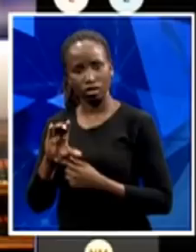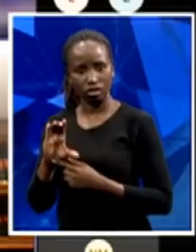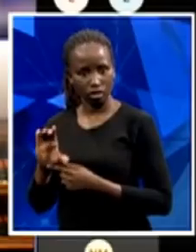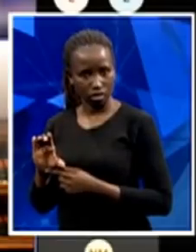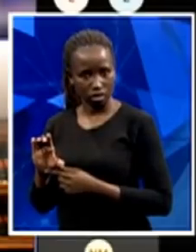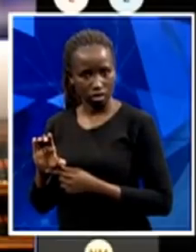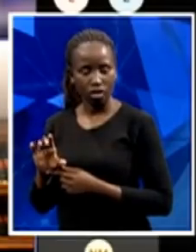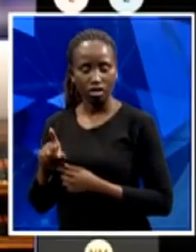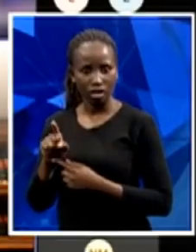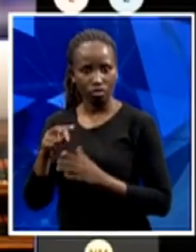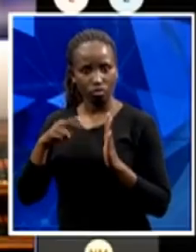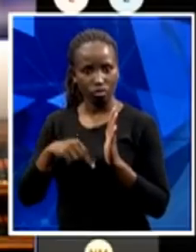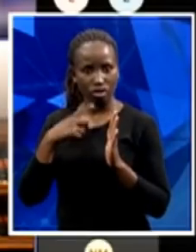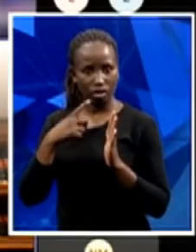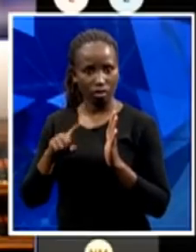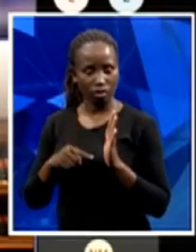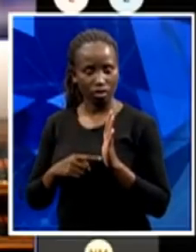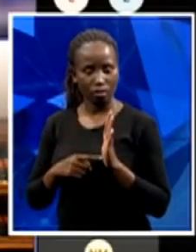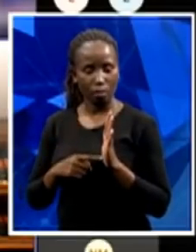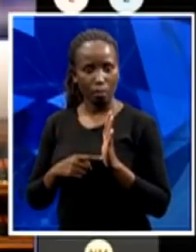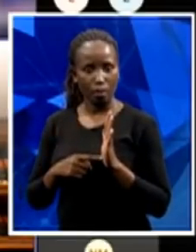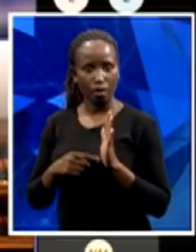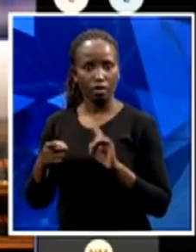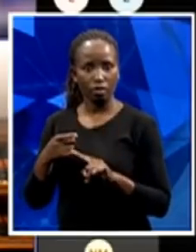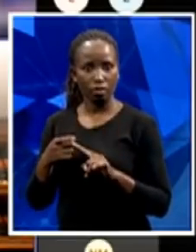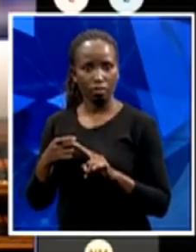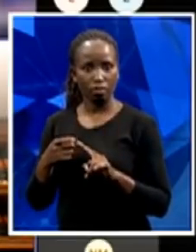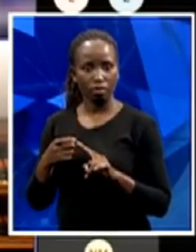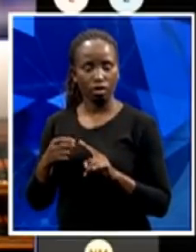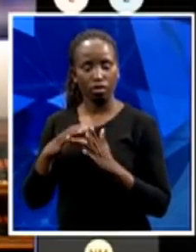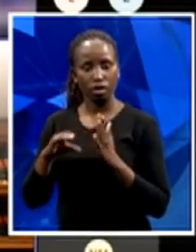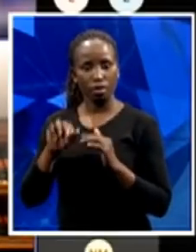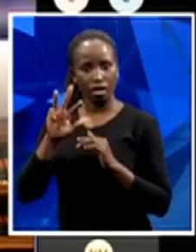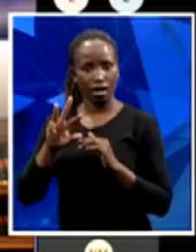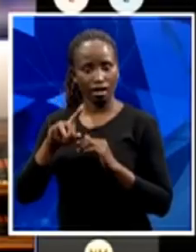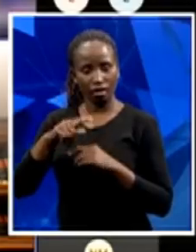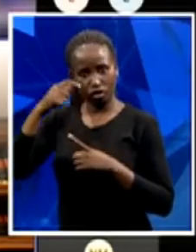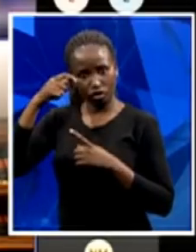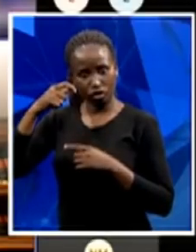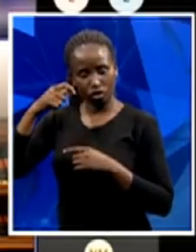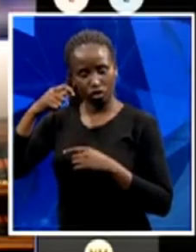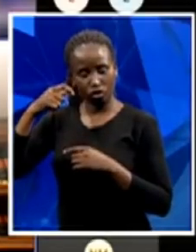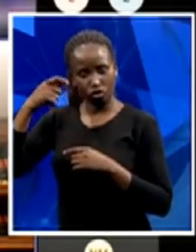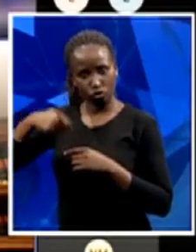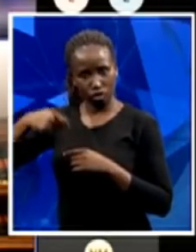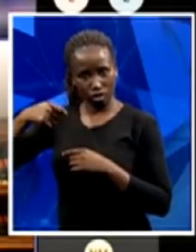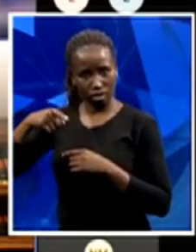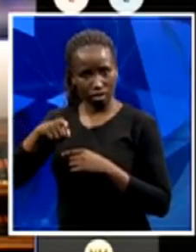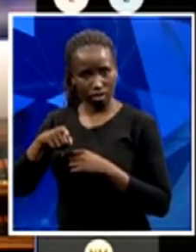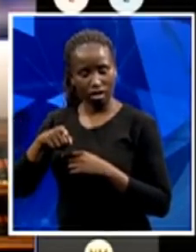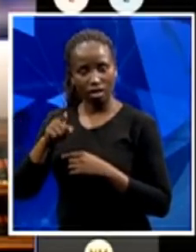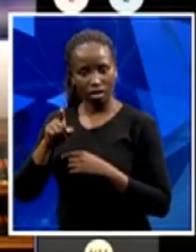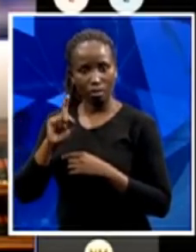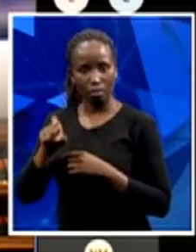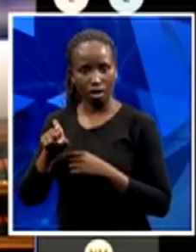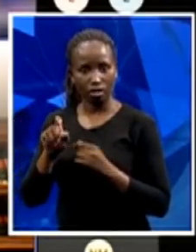judgment. I quote, "It is now settled that an application for intervention must meet the direct and substantial interest test